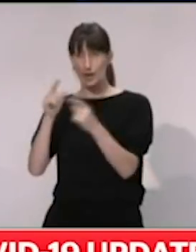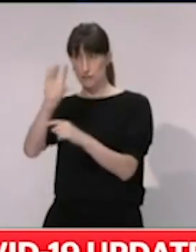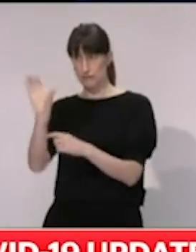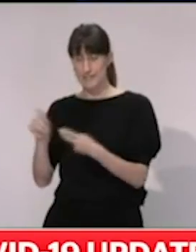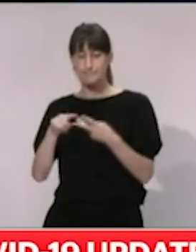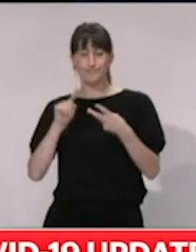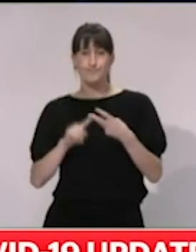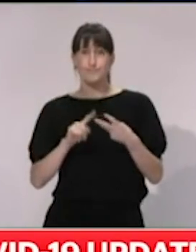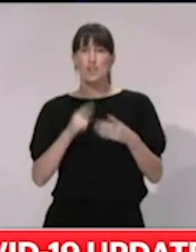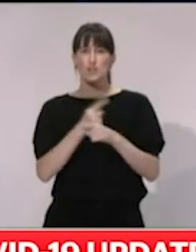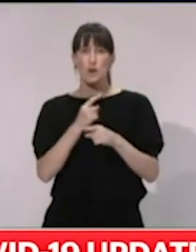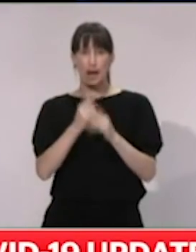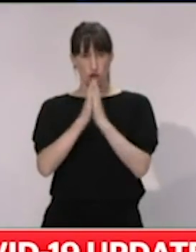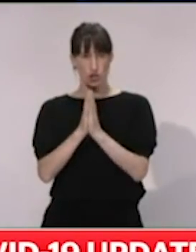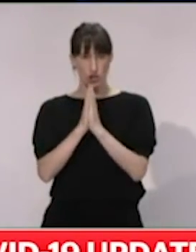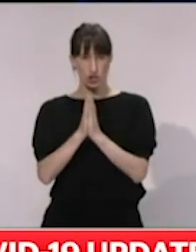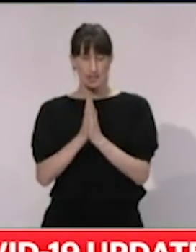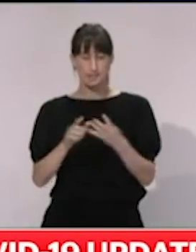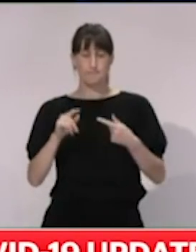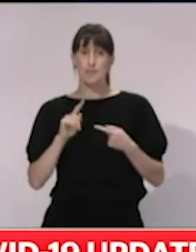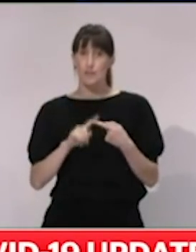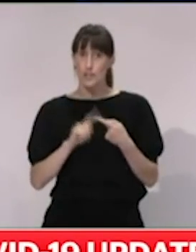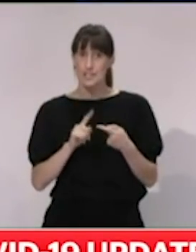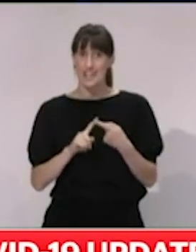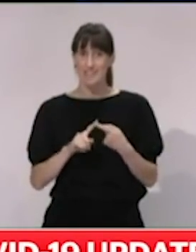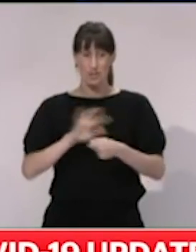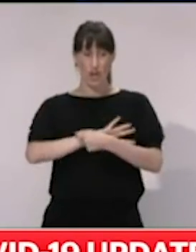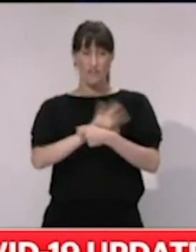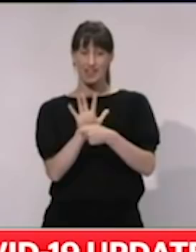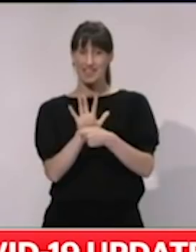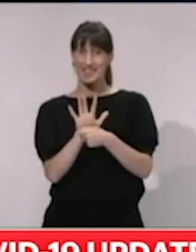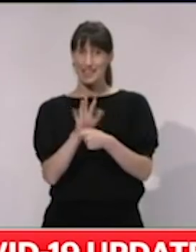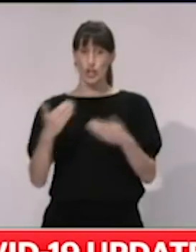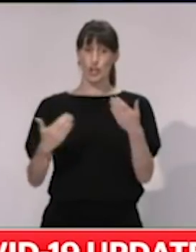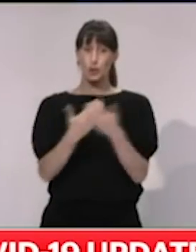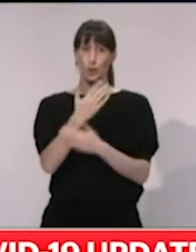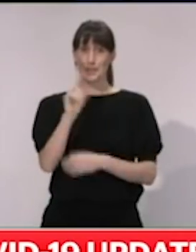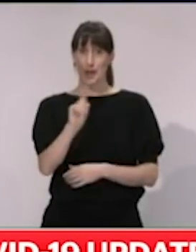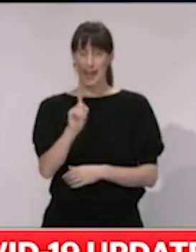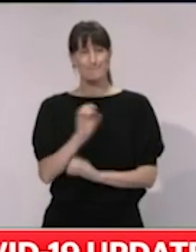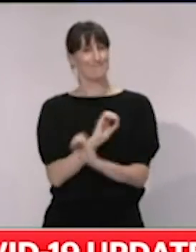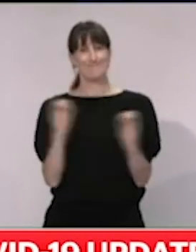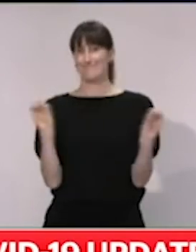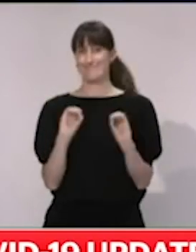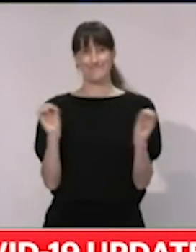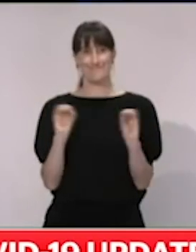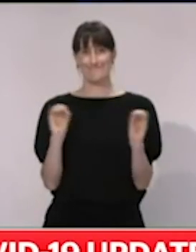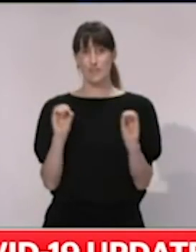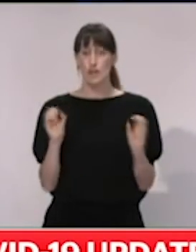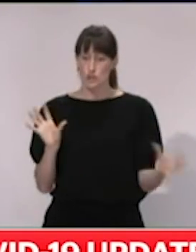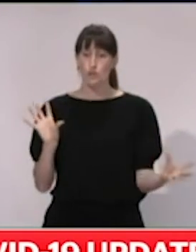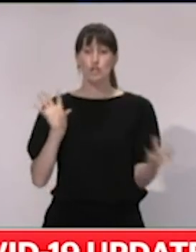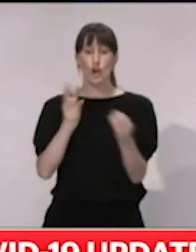First of all, I can report there are no new cases of COVID-19 to report in New Zealand today. So our total number of confirmed and